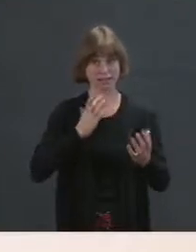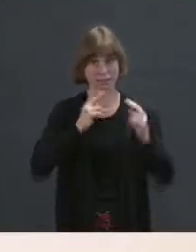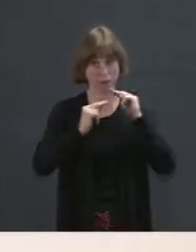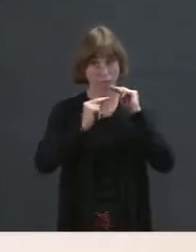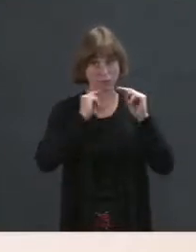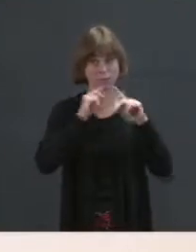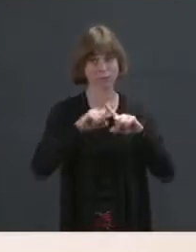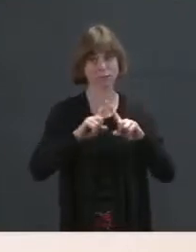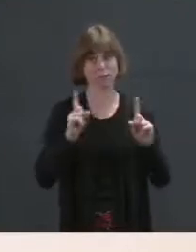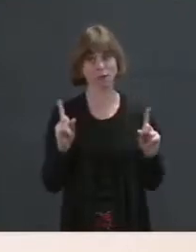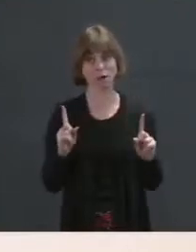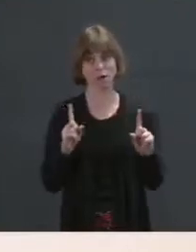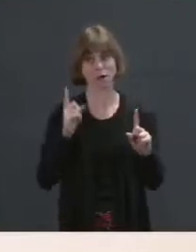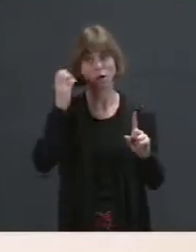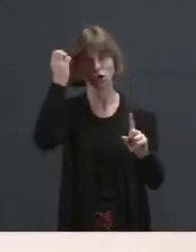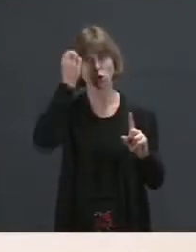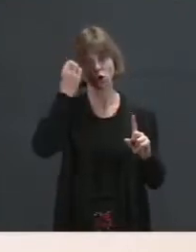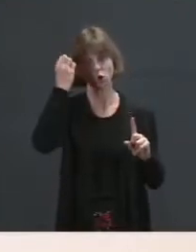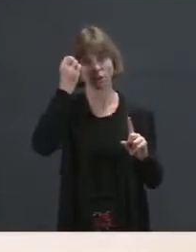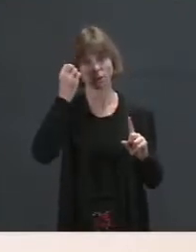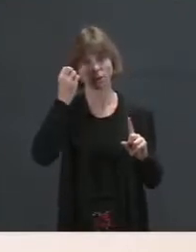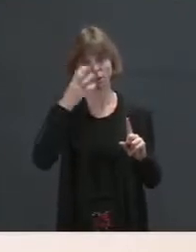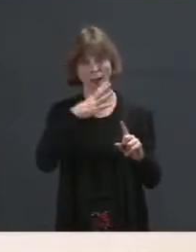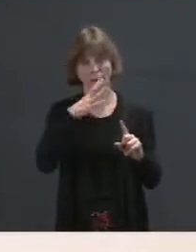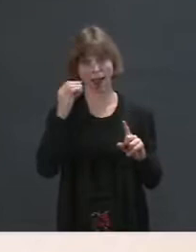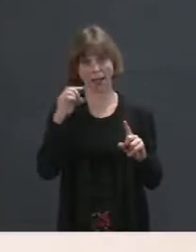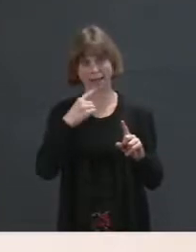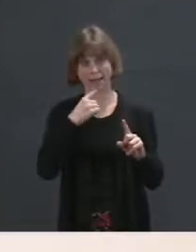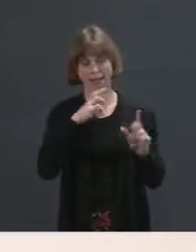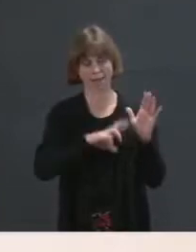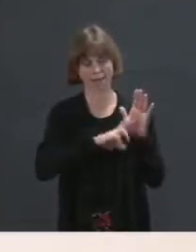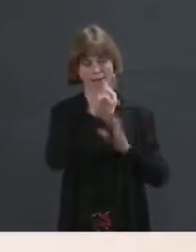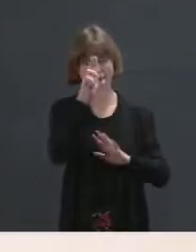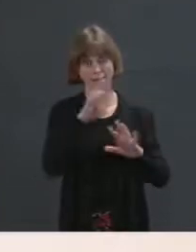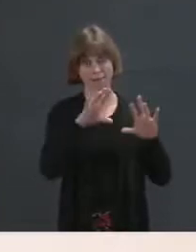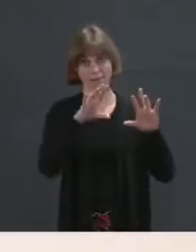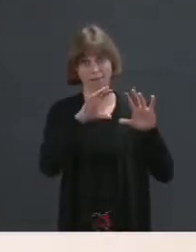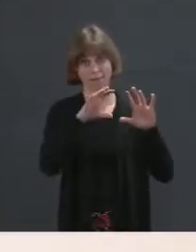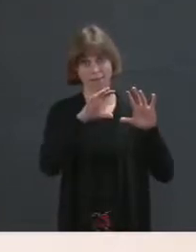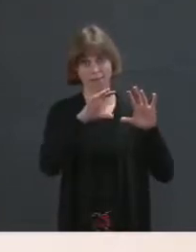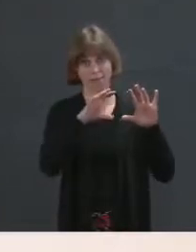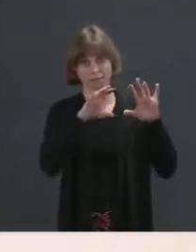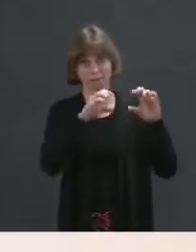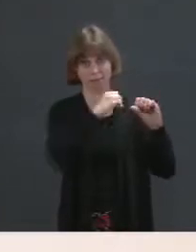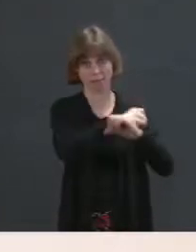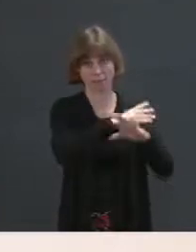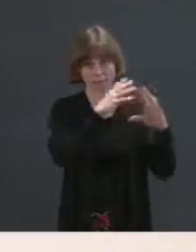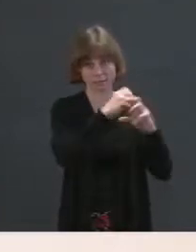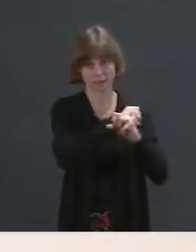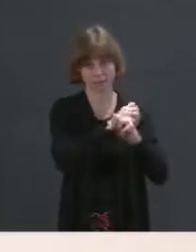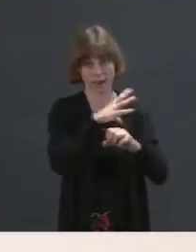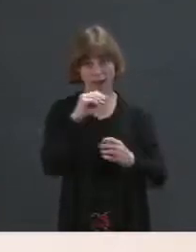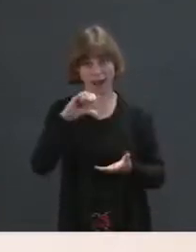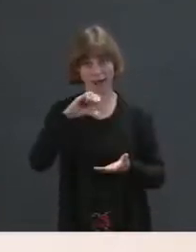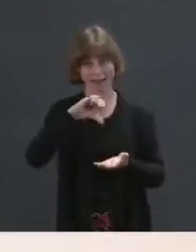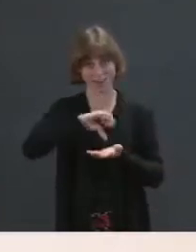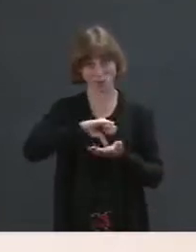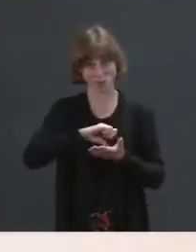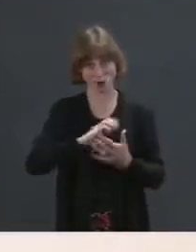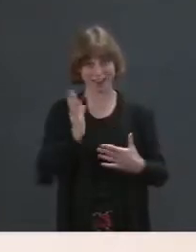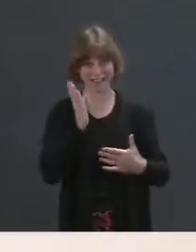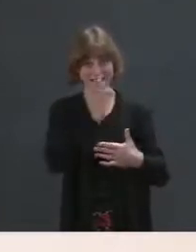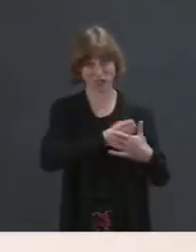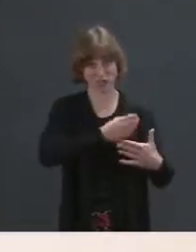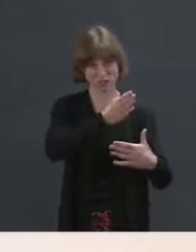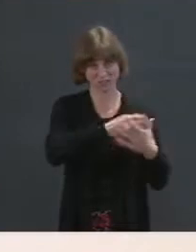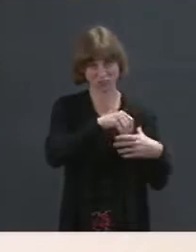region and Europe as well that the ballistic missile development and Iran's interference in the region might not be addressed